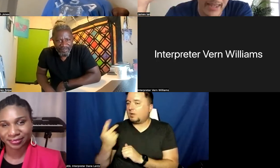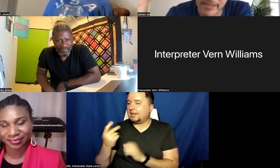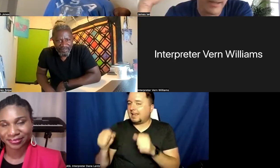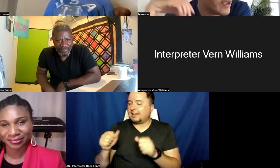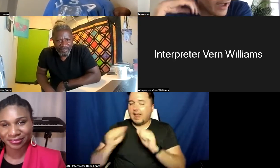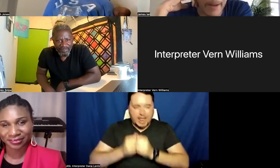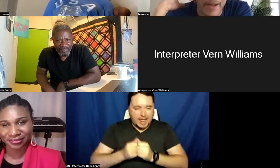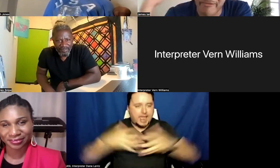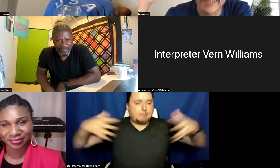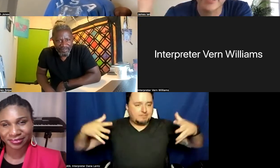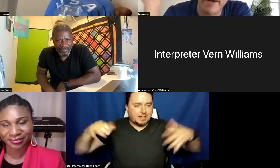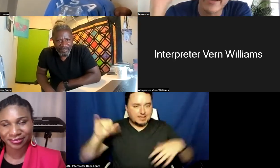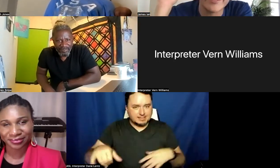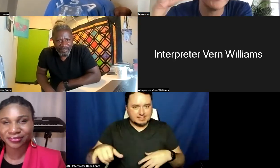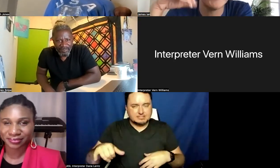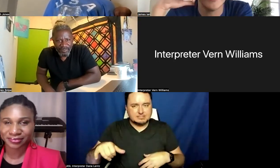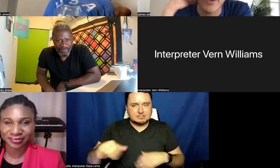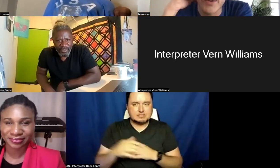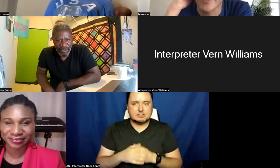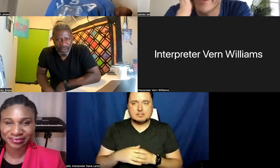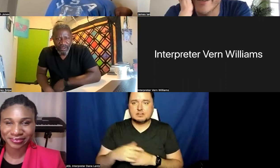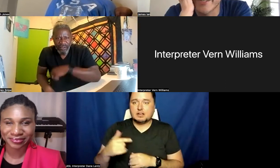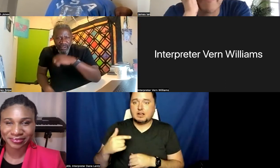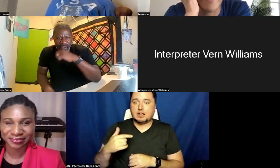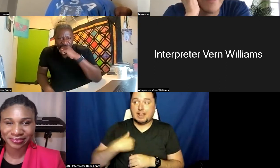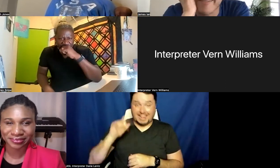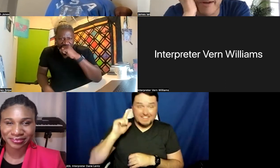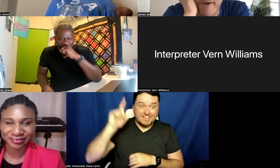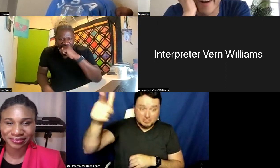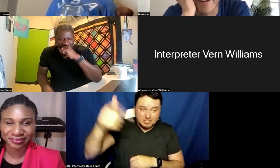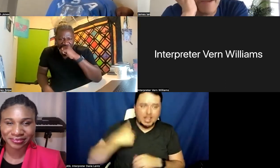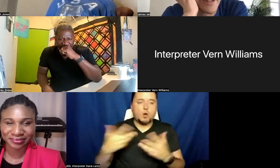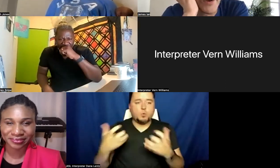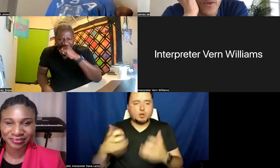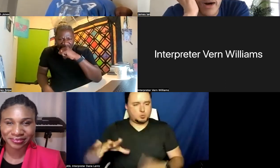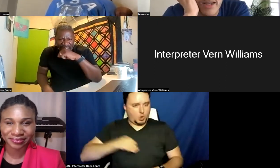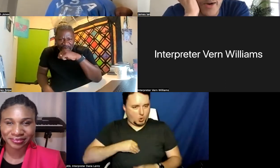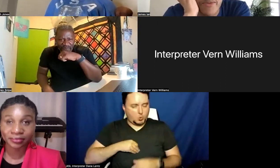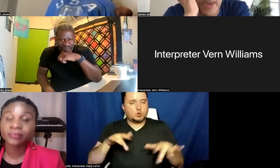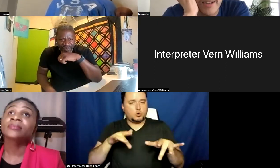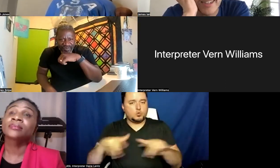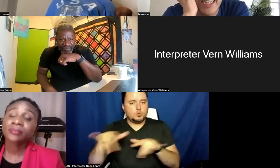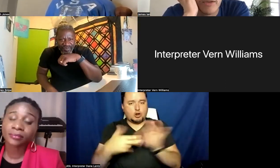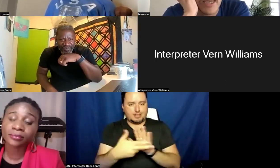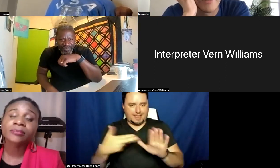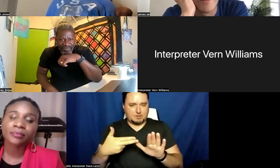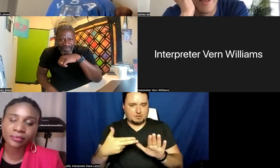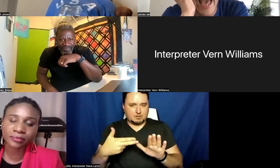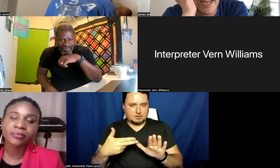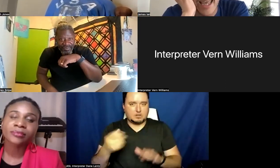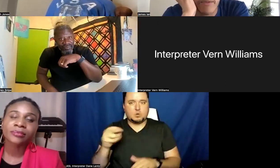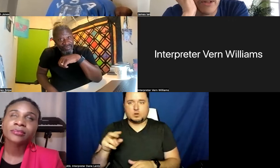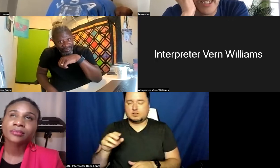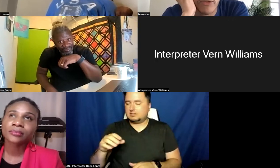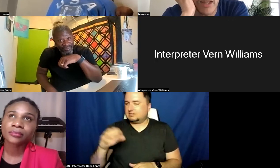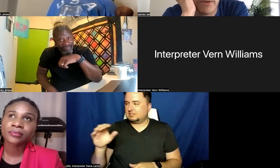amplify this. Eventually, I want to own a record label or, be a C-suite at